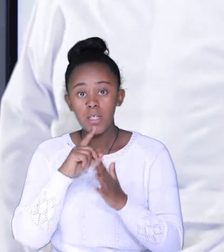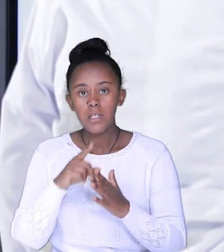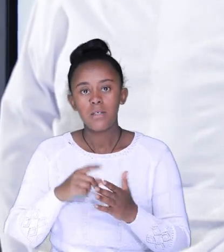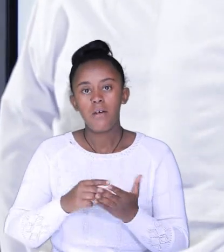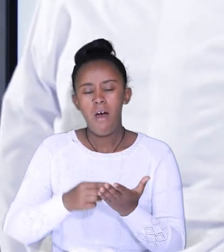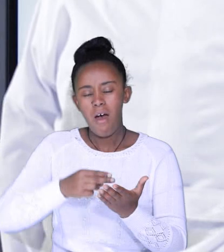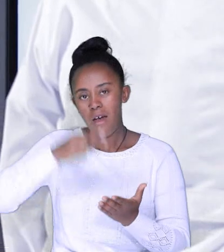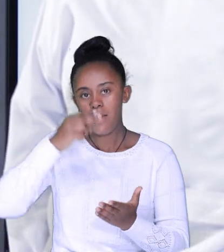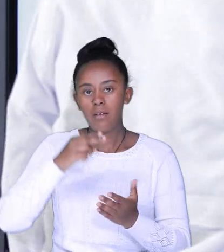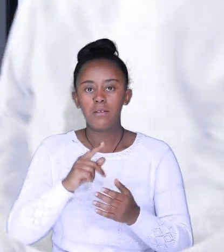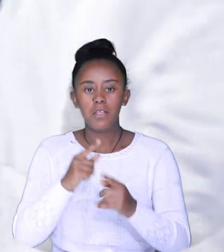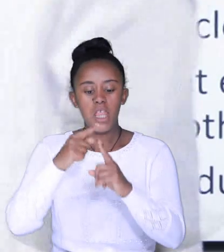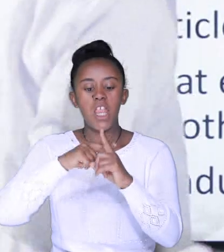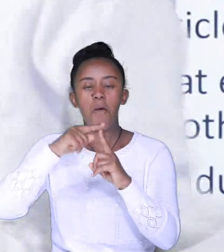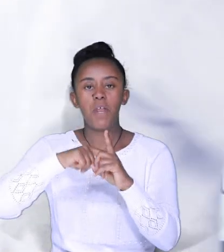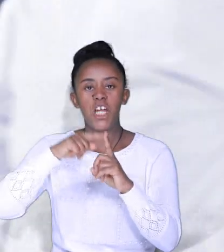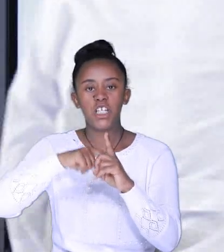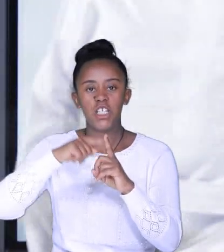temperature